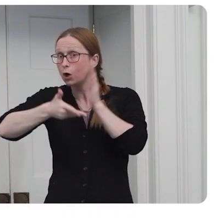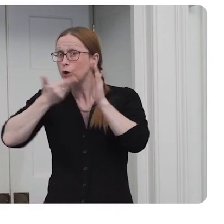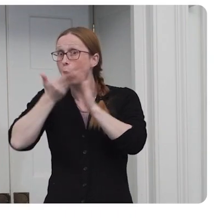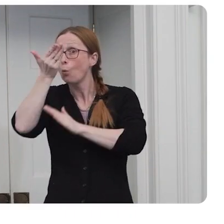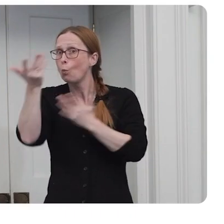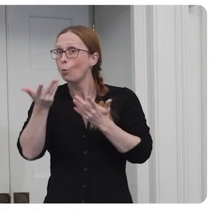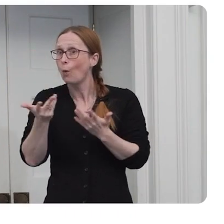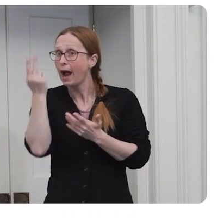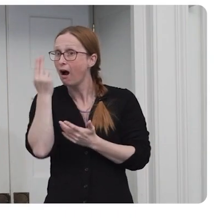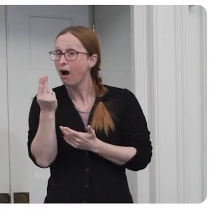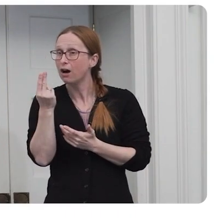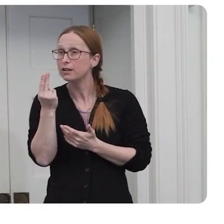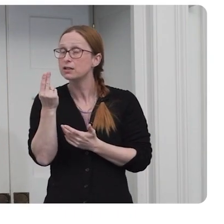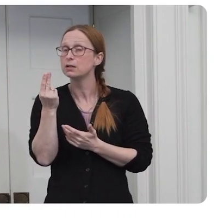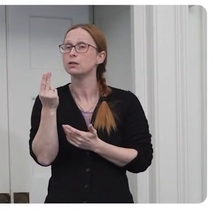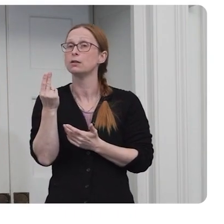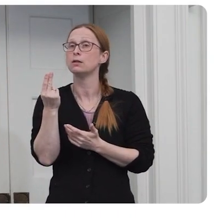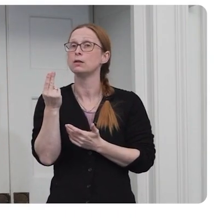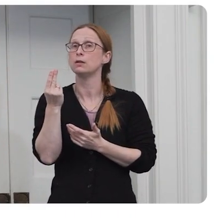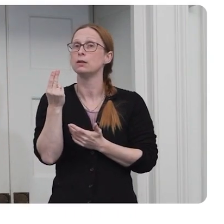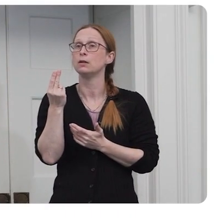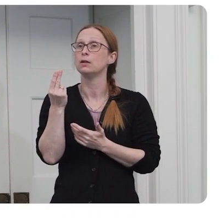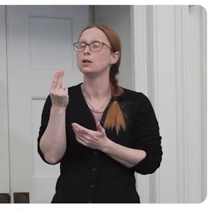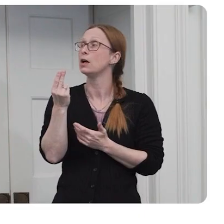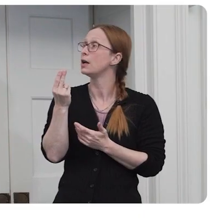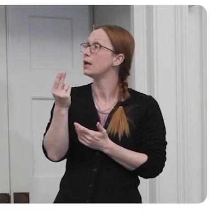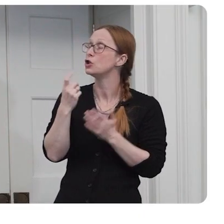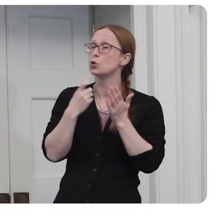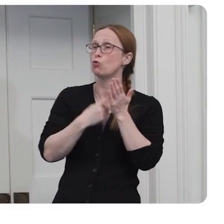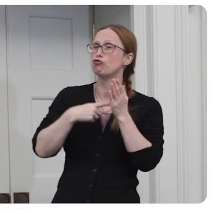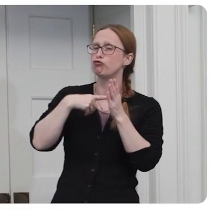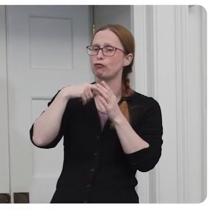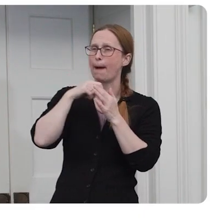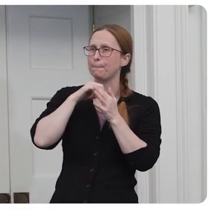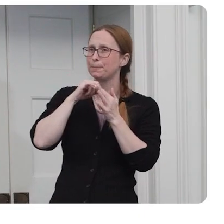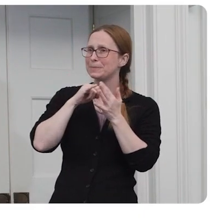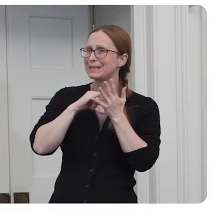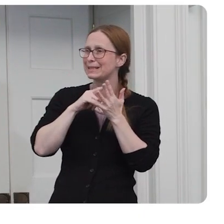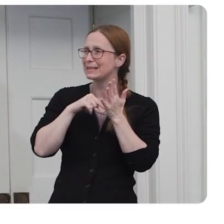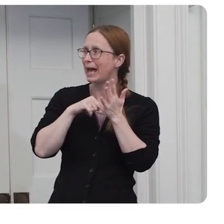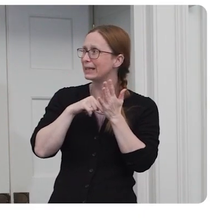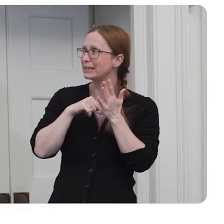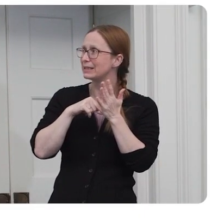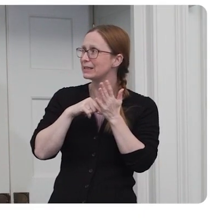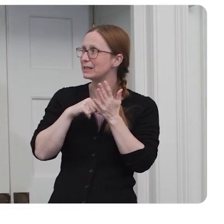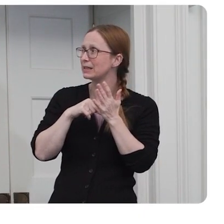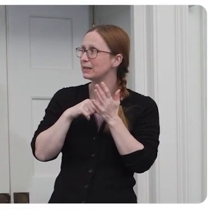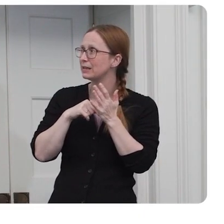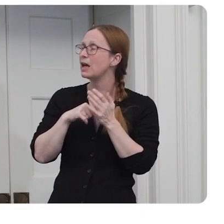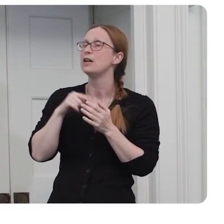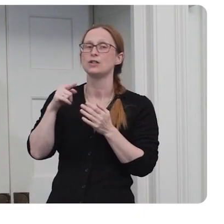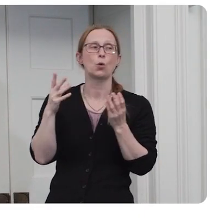leaving the studio to go where to do art? Let's go to Rassa's. Rasa, who is your